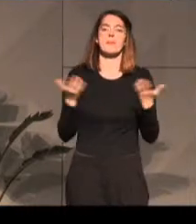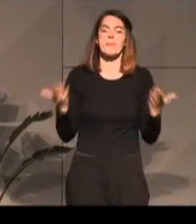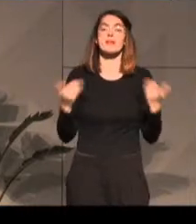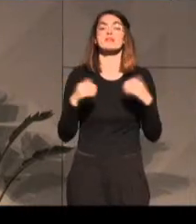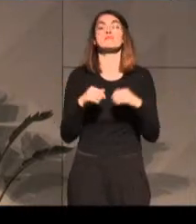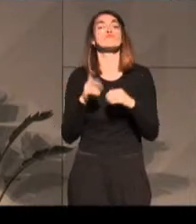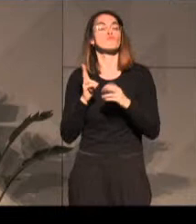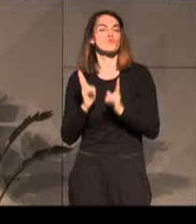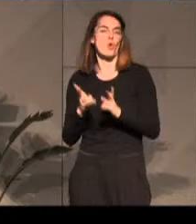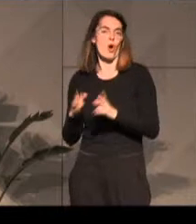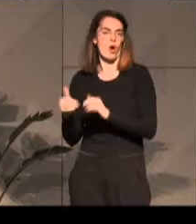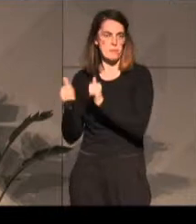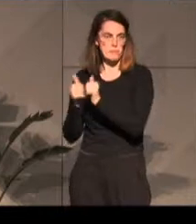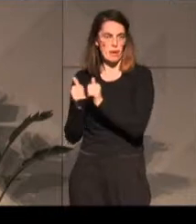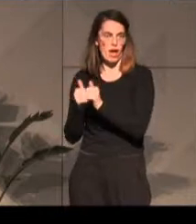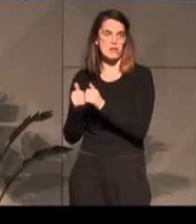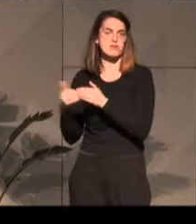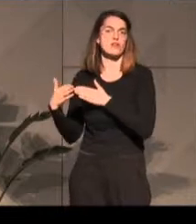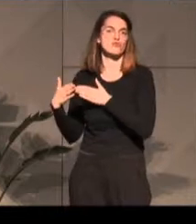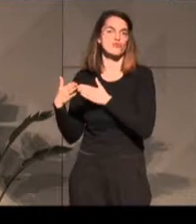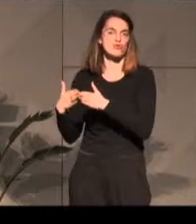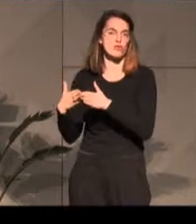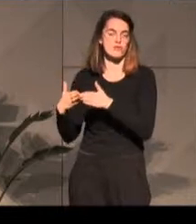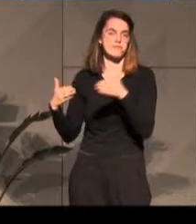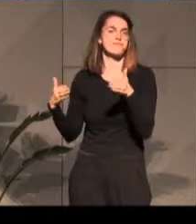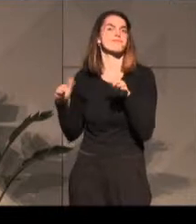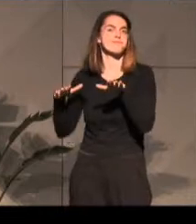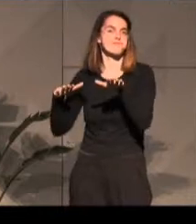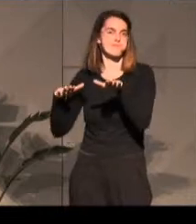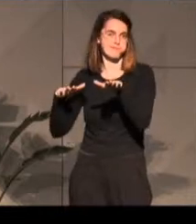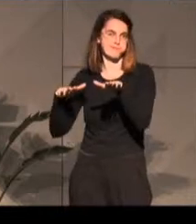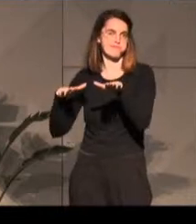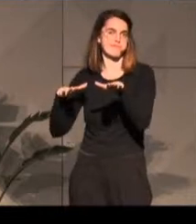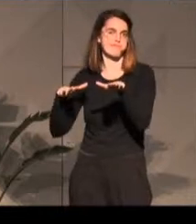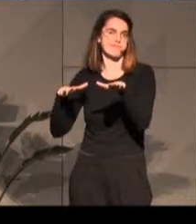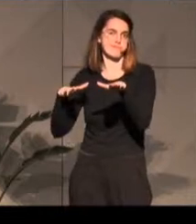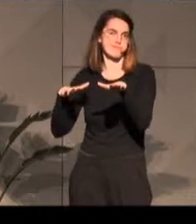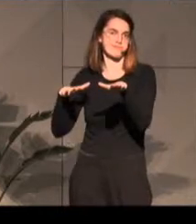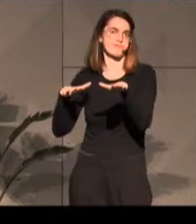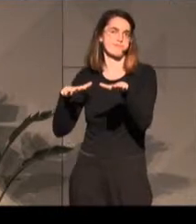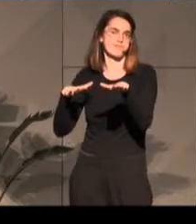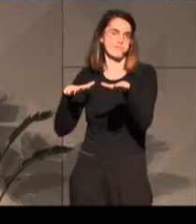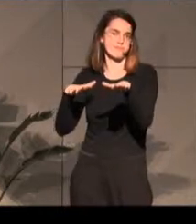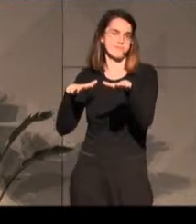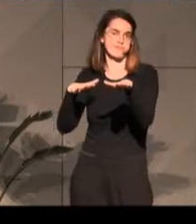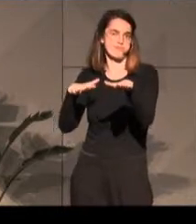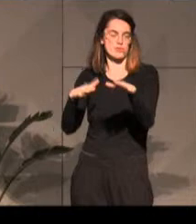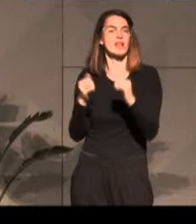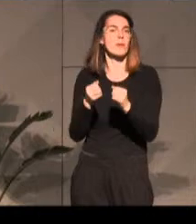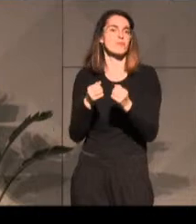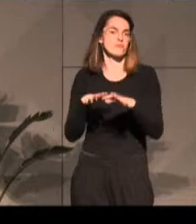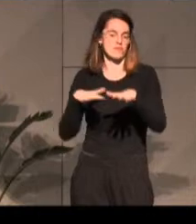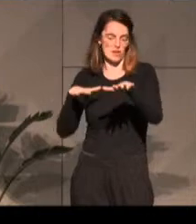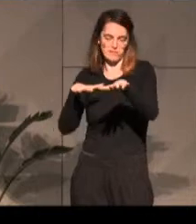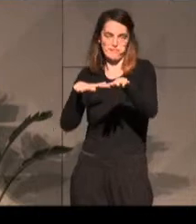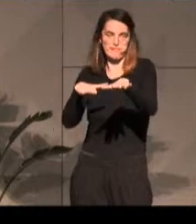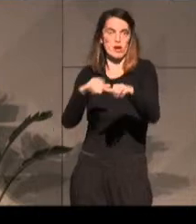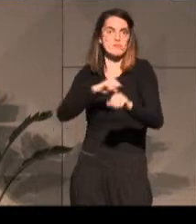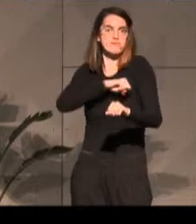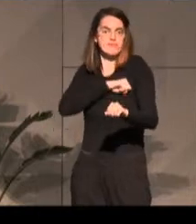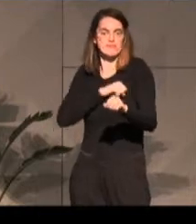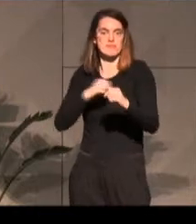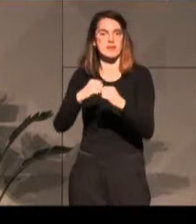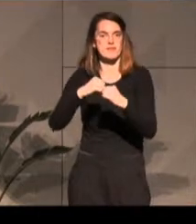And this is where we were still traveled together. This is the academic Fedorov, the partner icebreaker. We had more space because we were